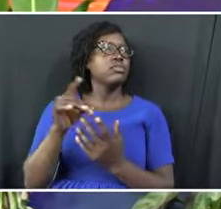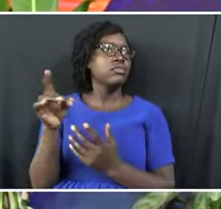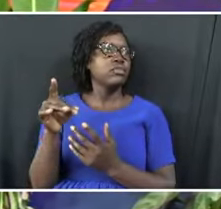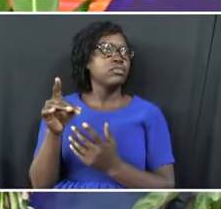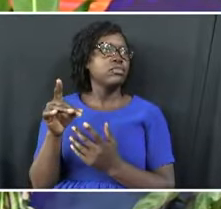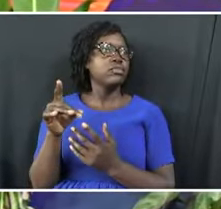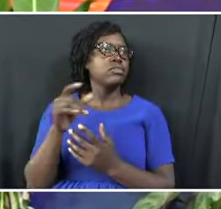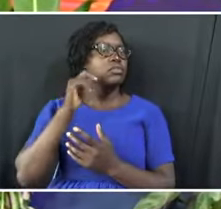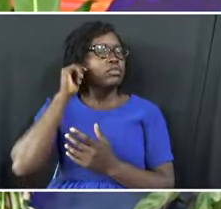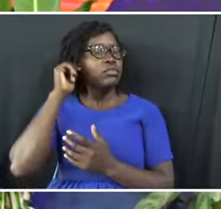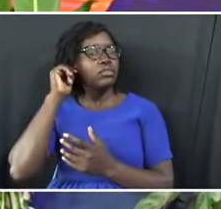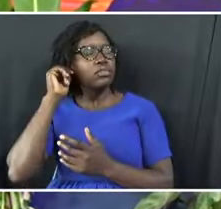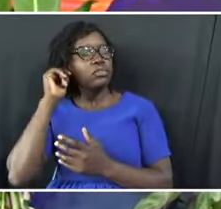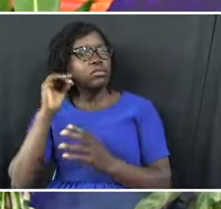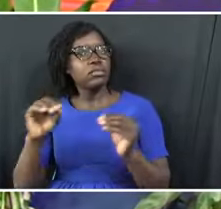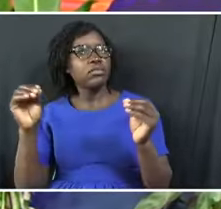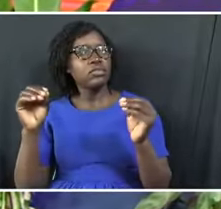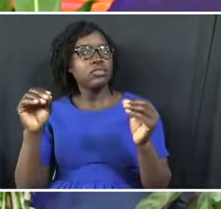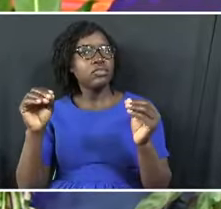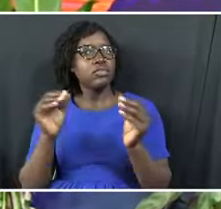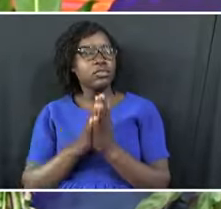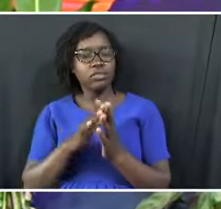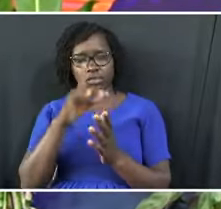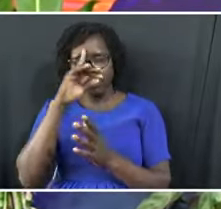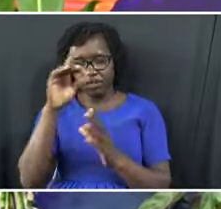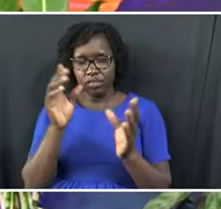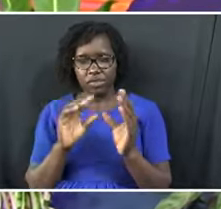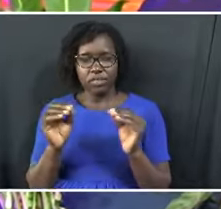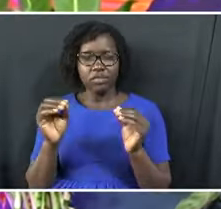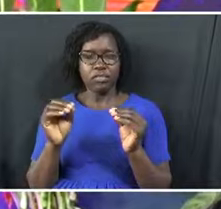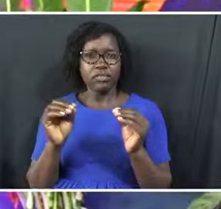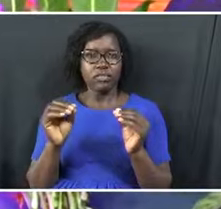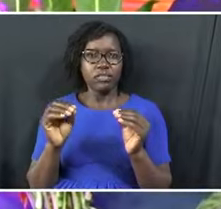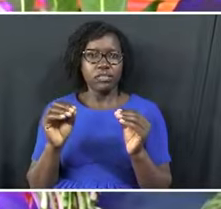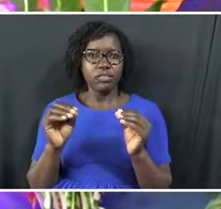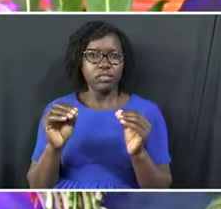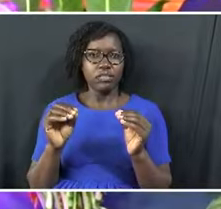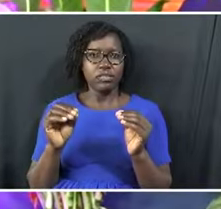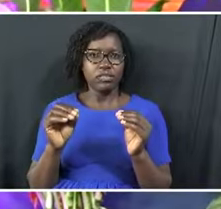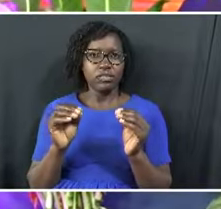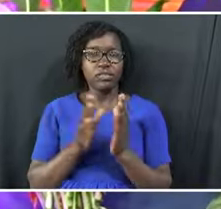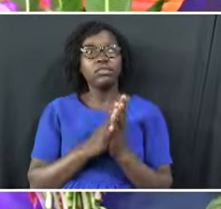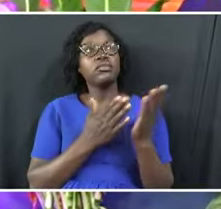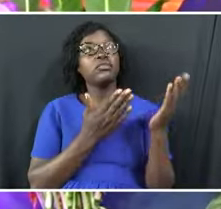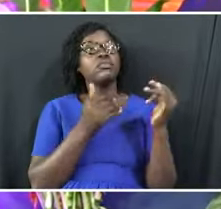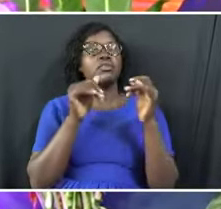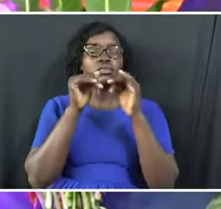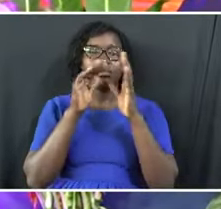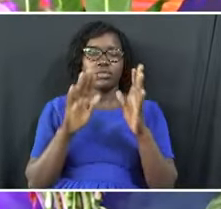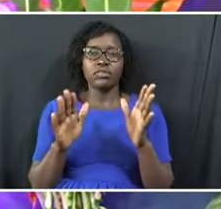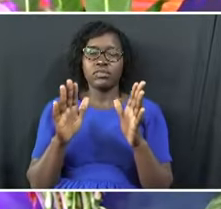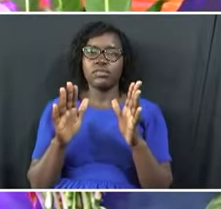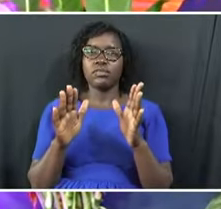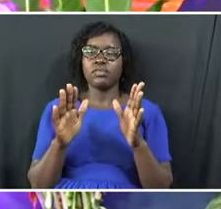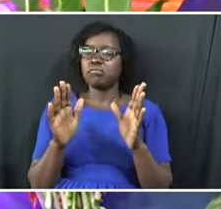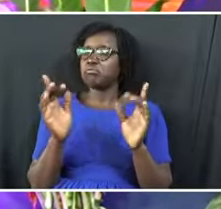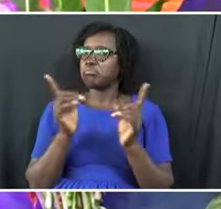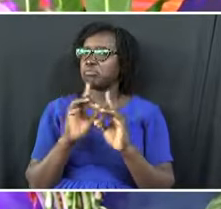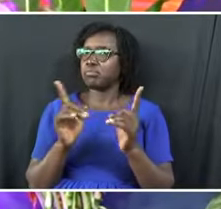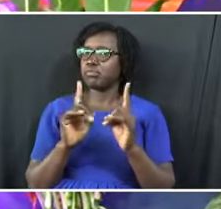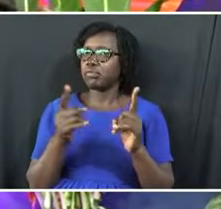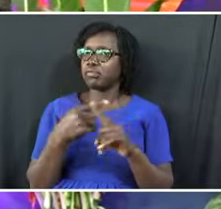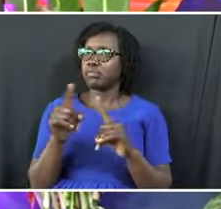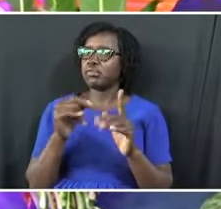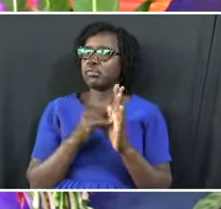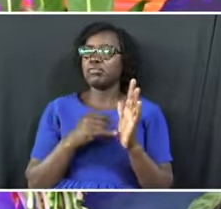to disobey and to disrespect God and expect blessings in return. But I want to just